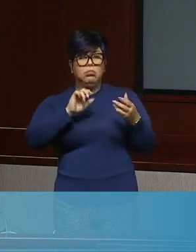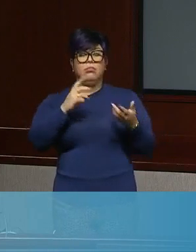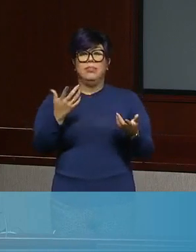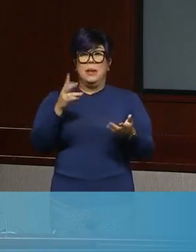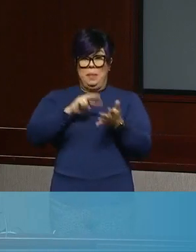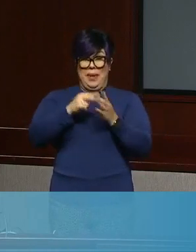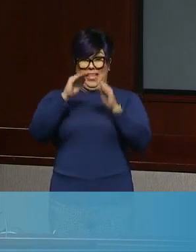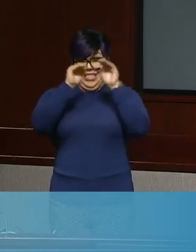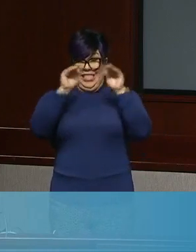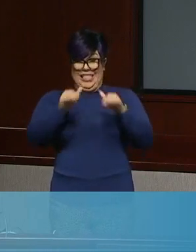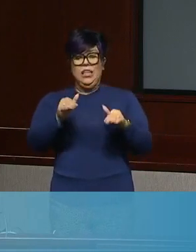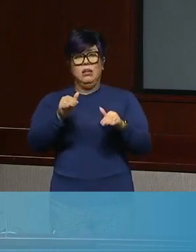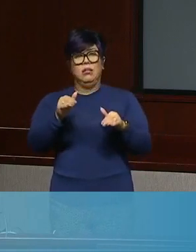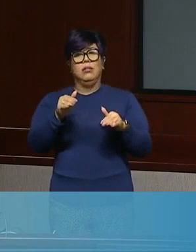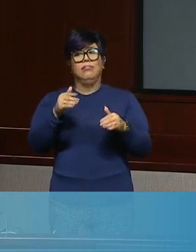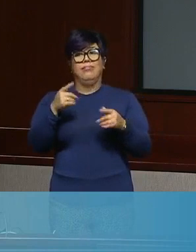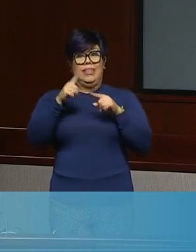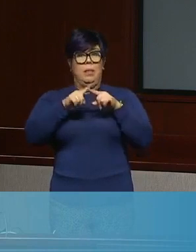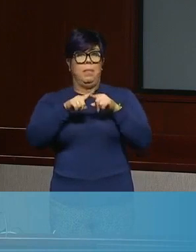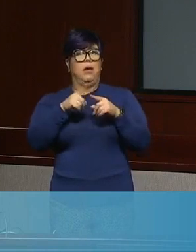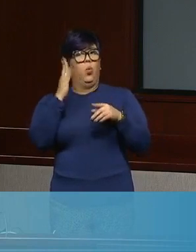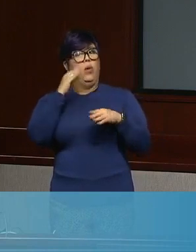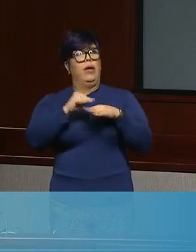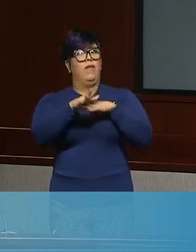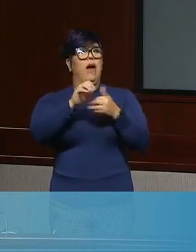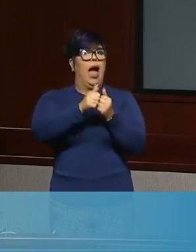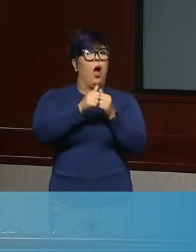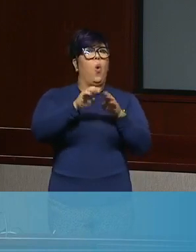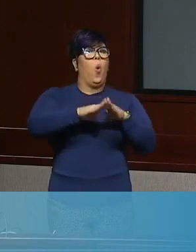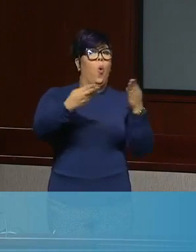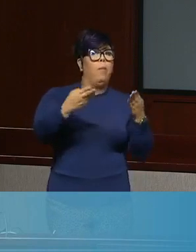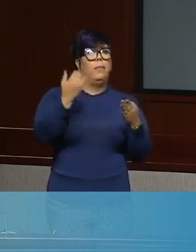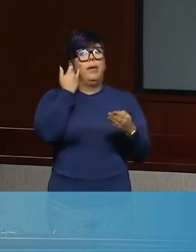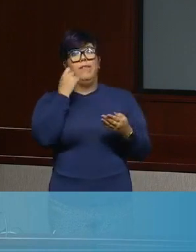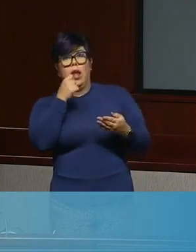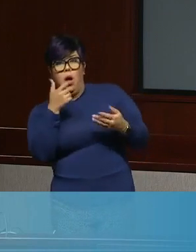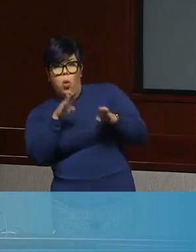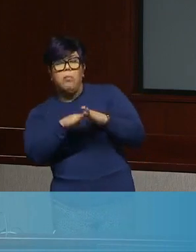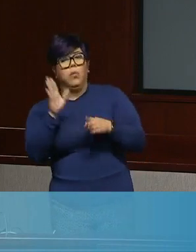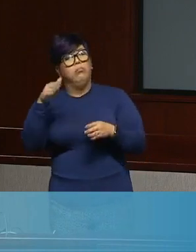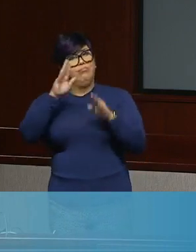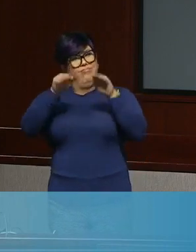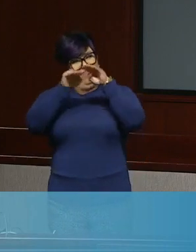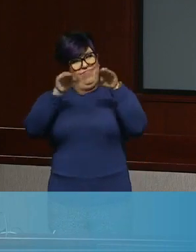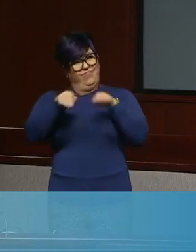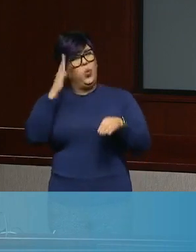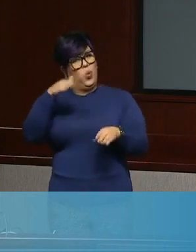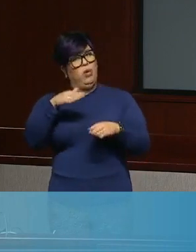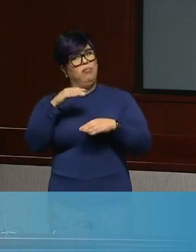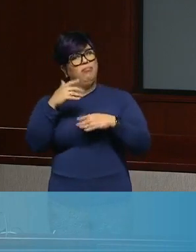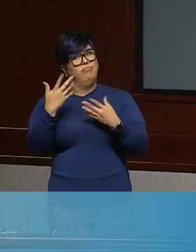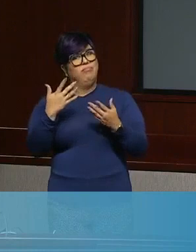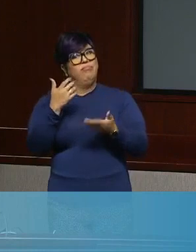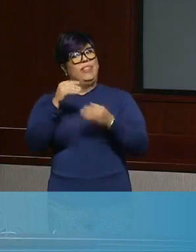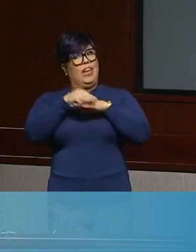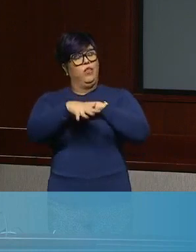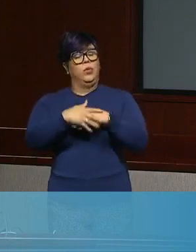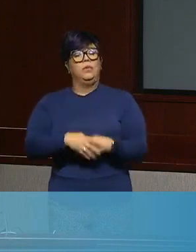when, how, that's all done. On March 19th, Governor Newsom issued Executive Order